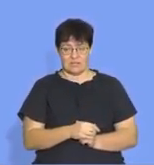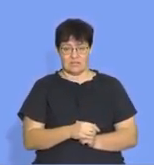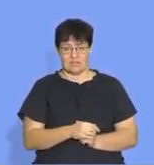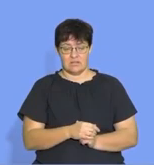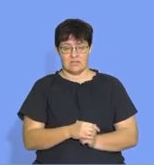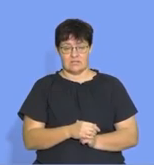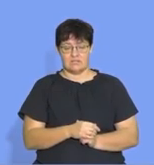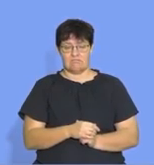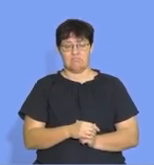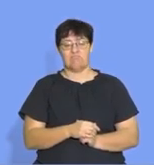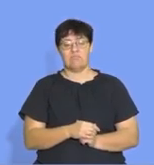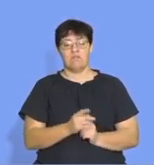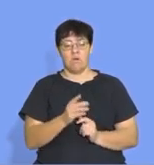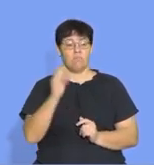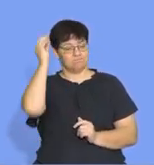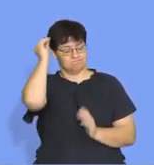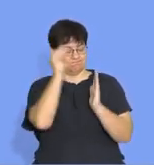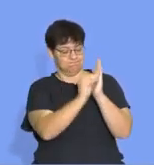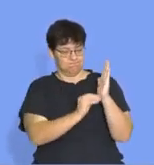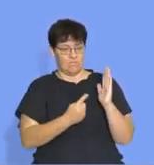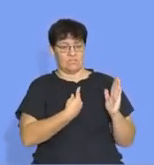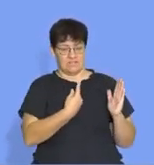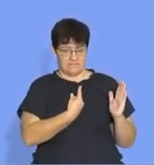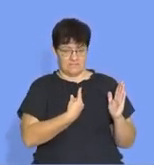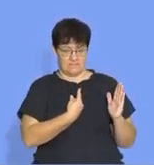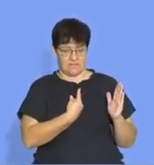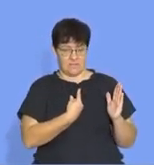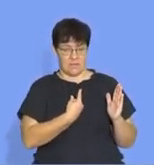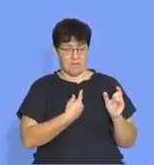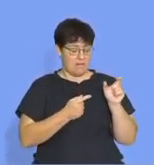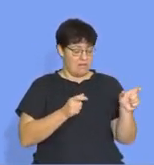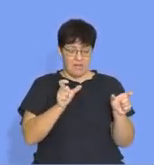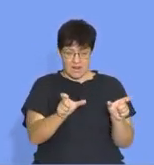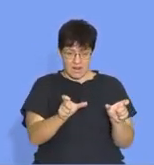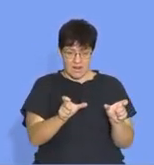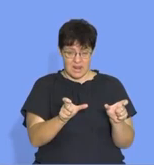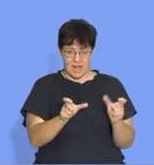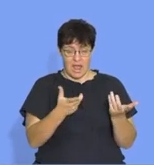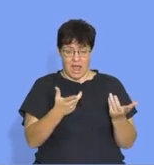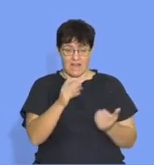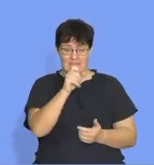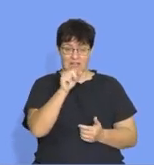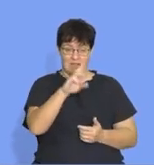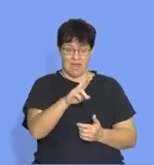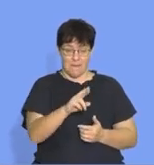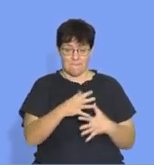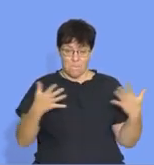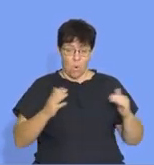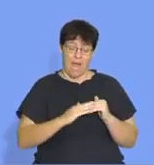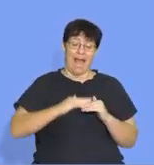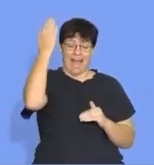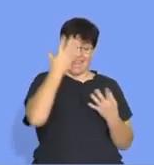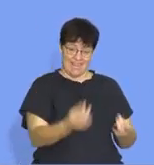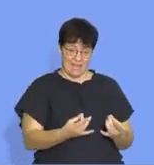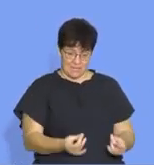an additional note for you, the bigger factor, right, the bigger factor in the bracket, I will